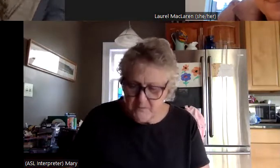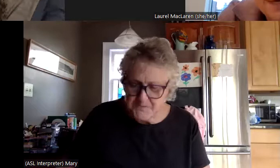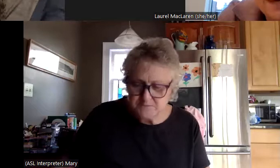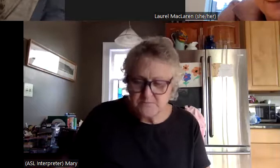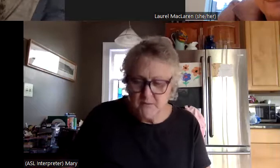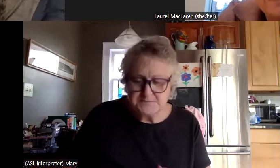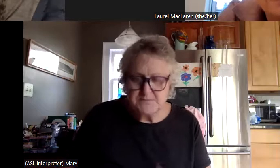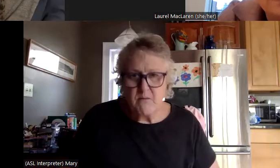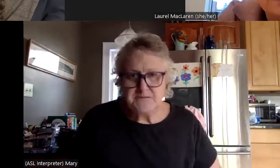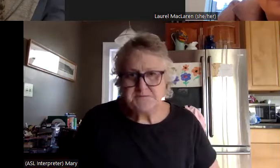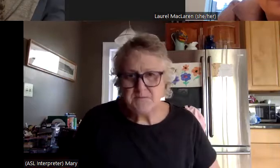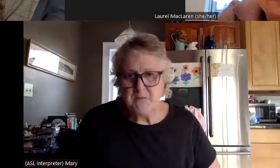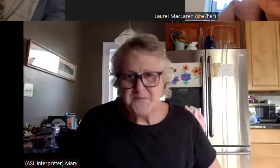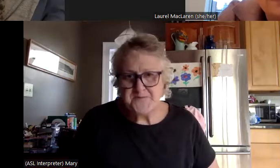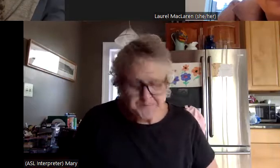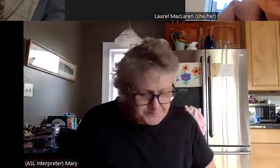Yeah.